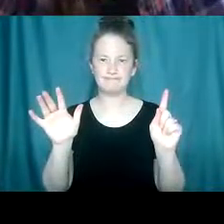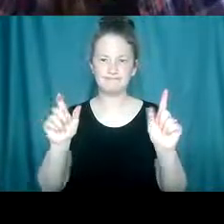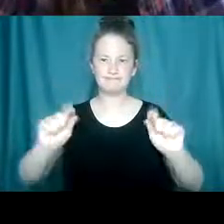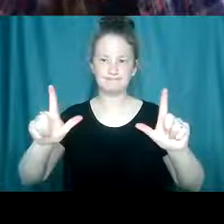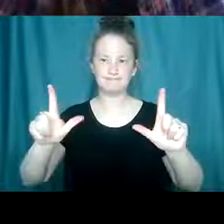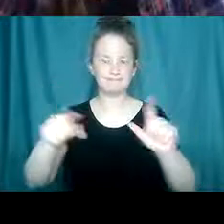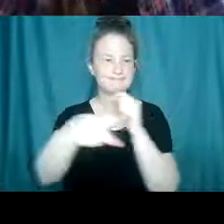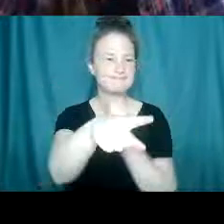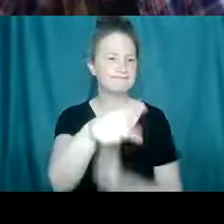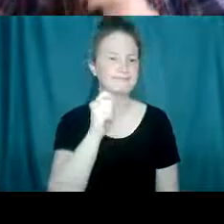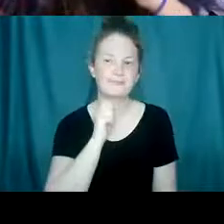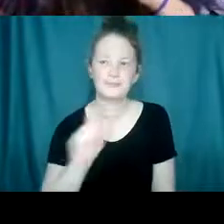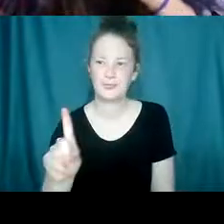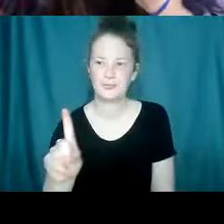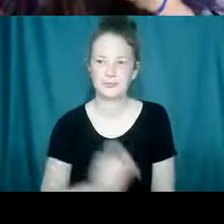slides